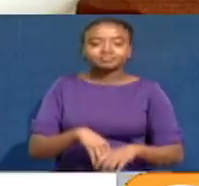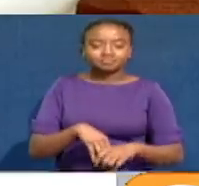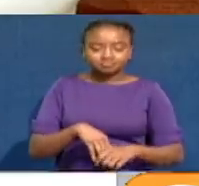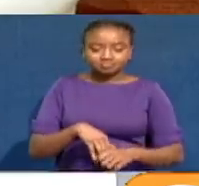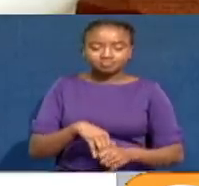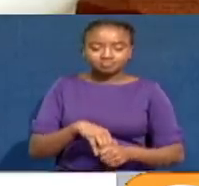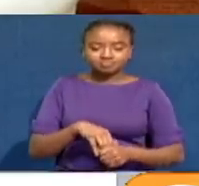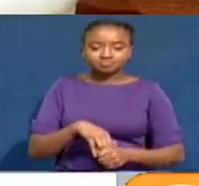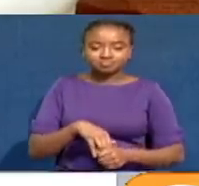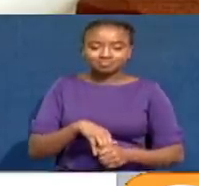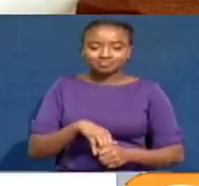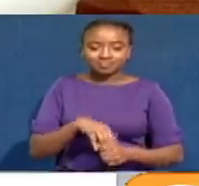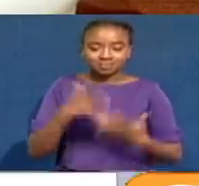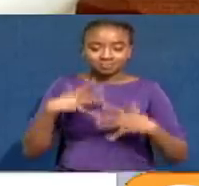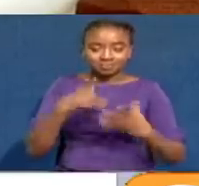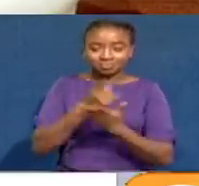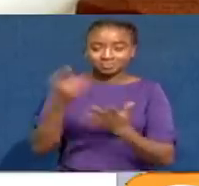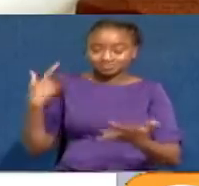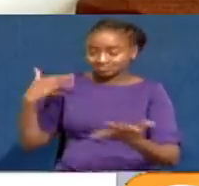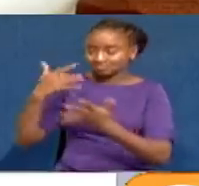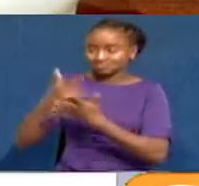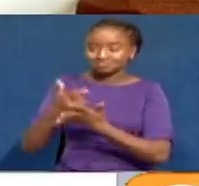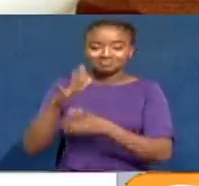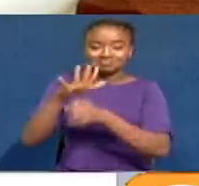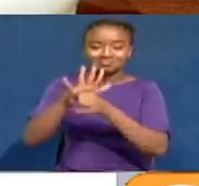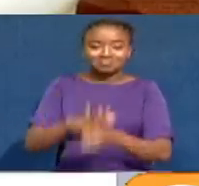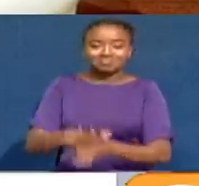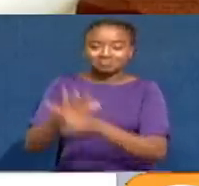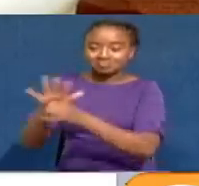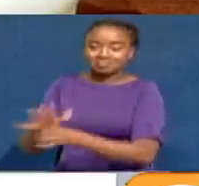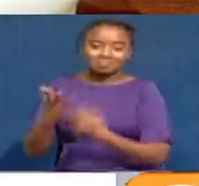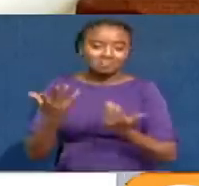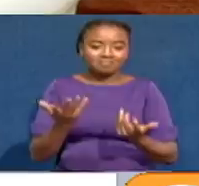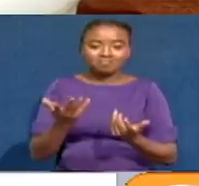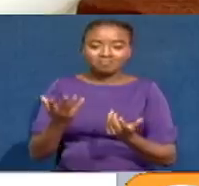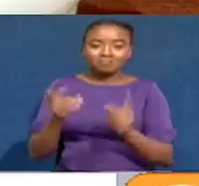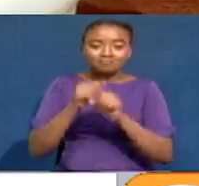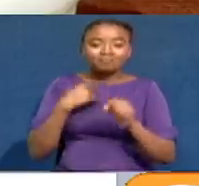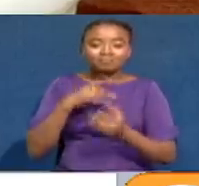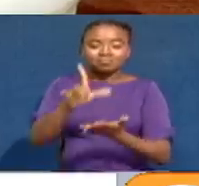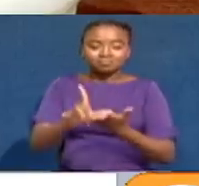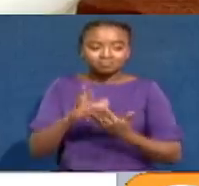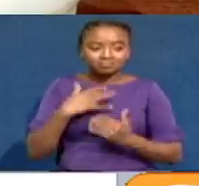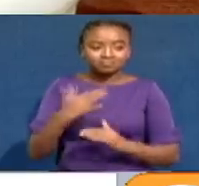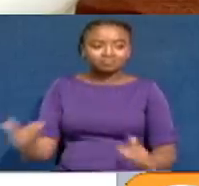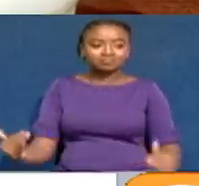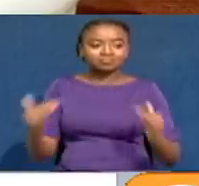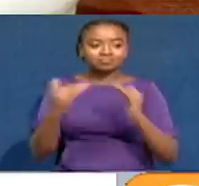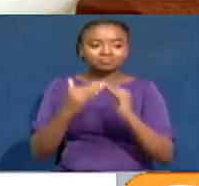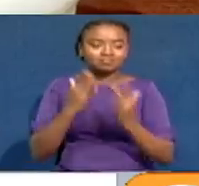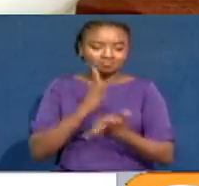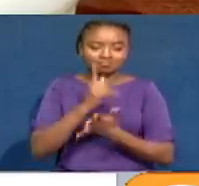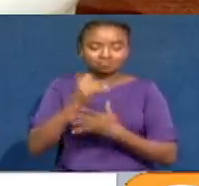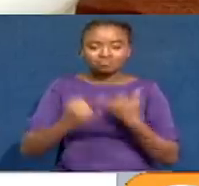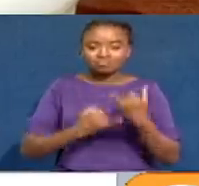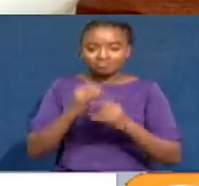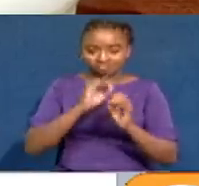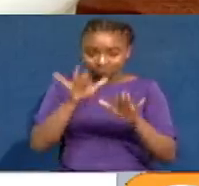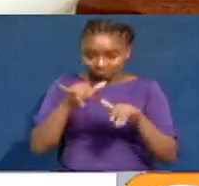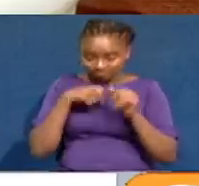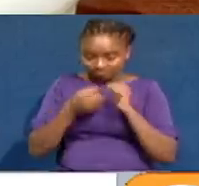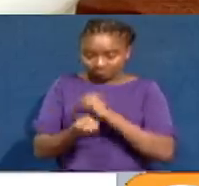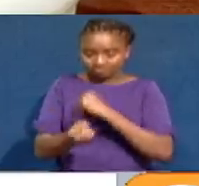this regime. These are people who are going to pay debts that they actually never enjoyed. And just give me a minute to just demonstrate. And so that